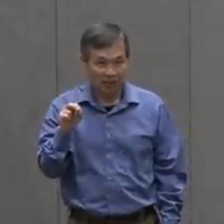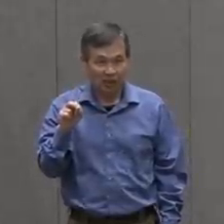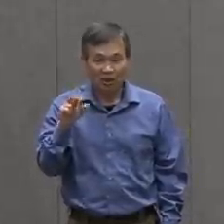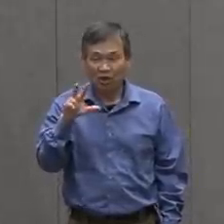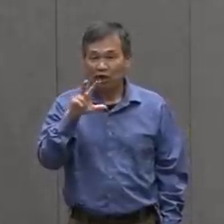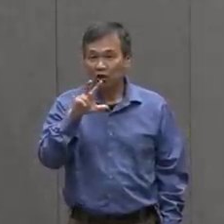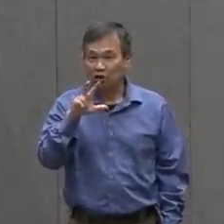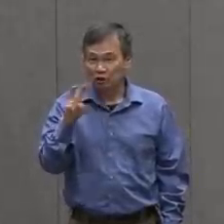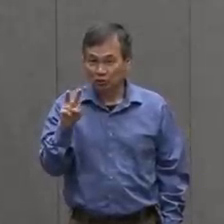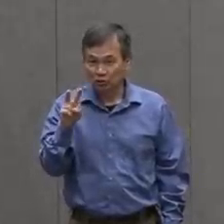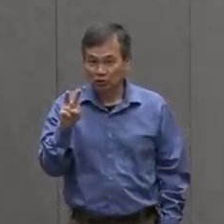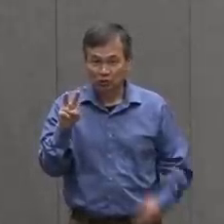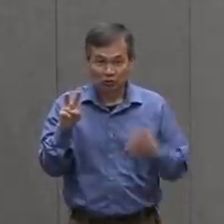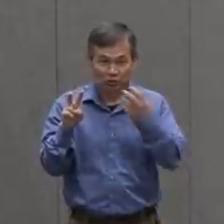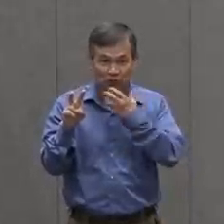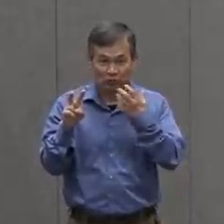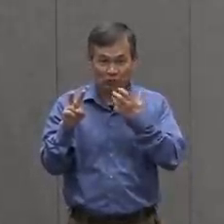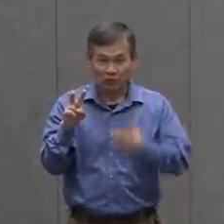32, ooh, 34,